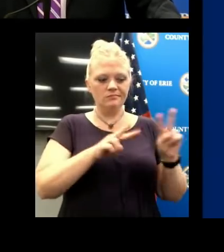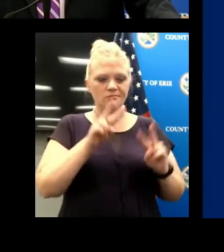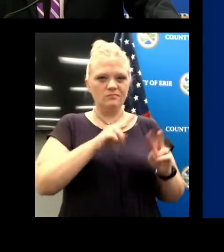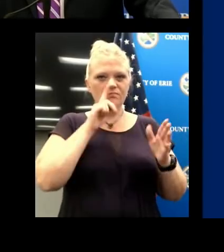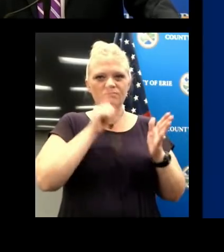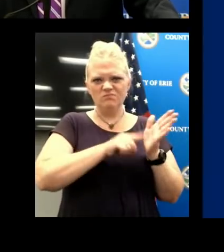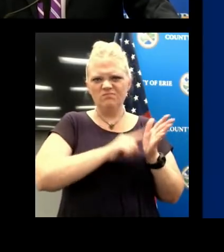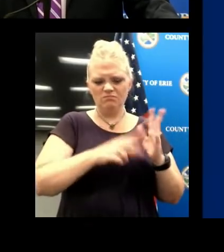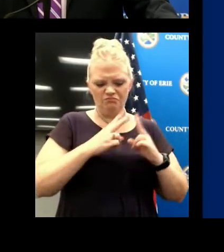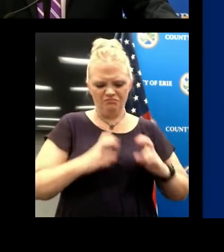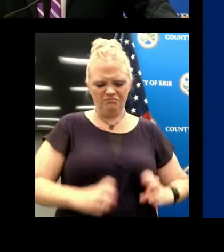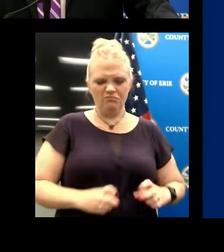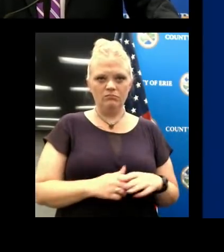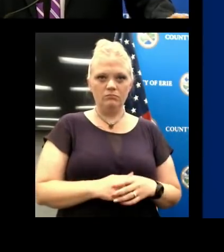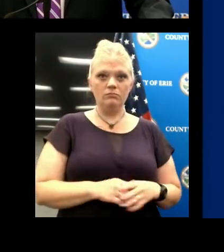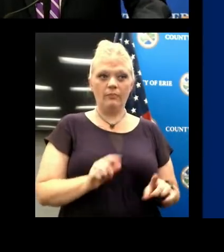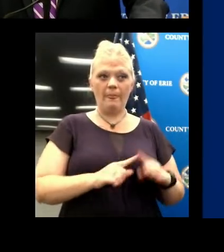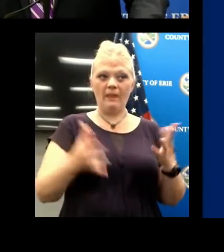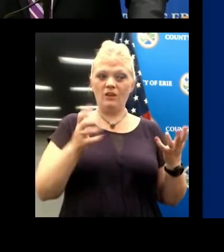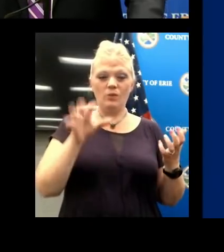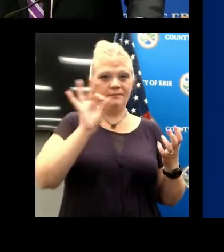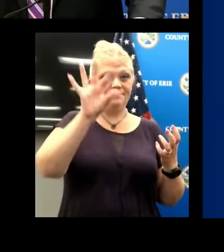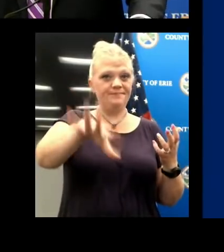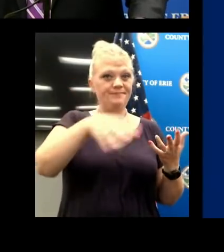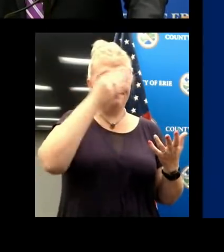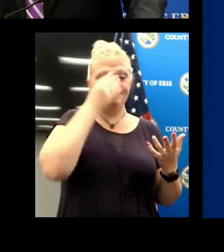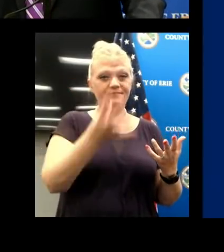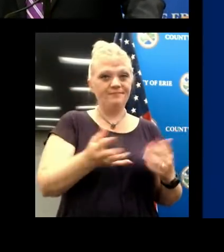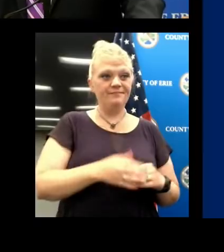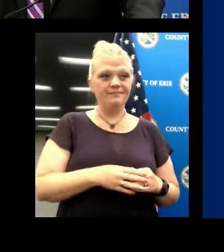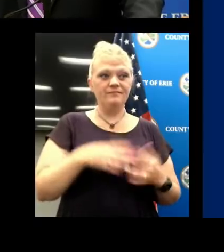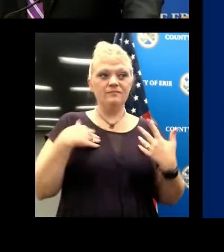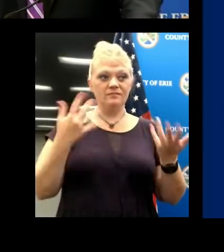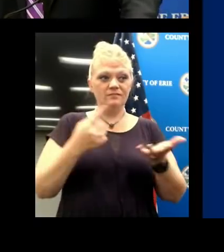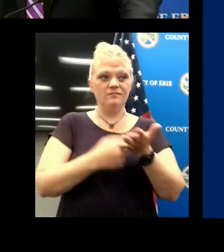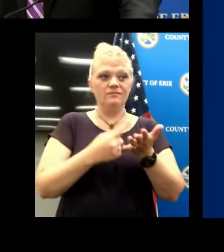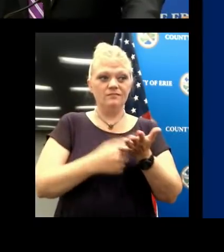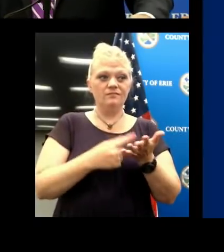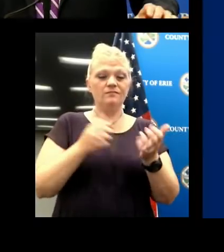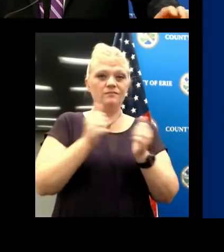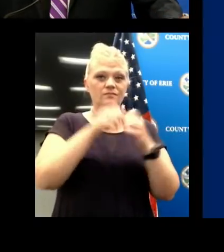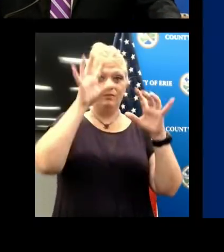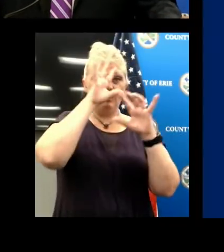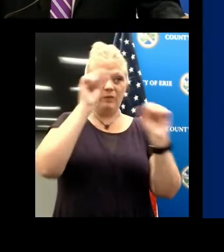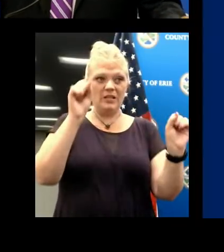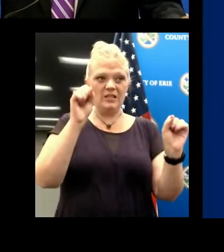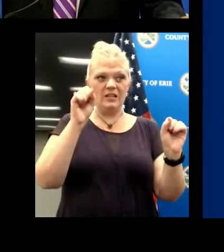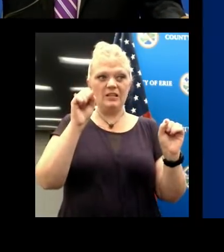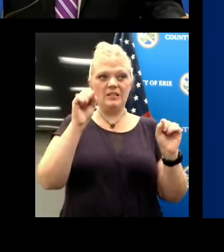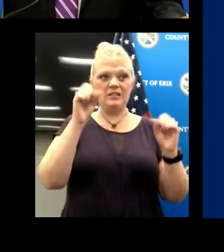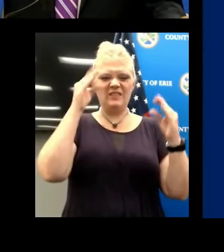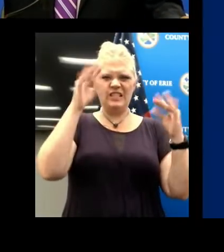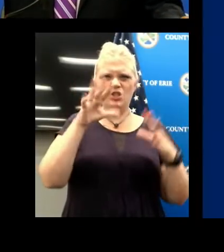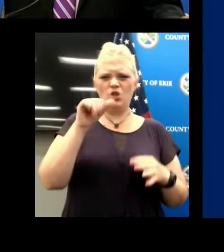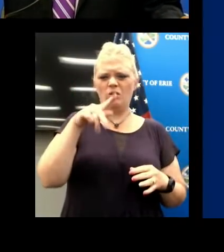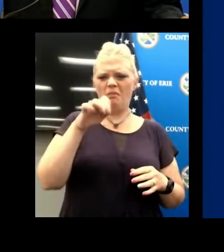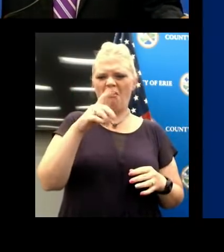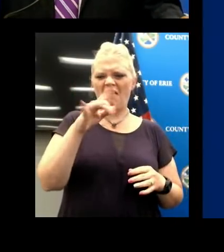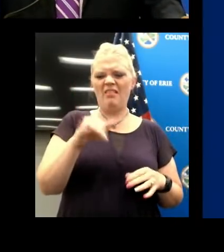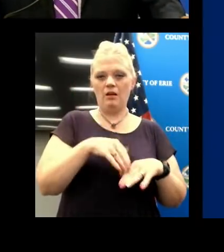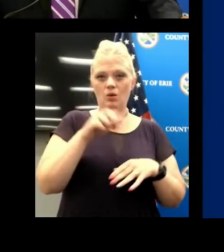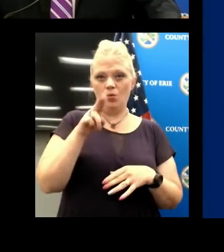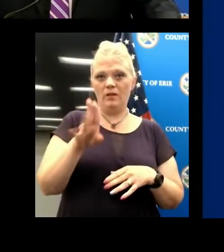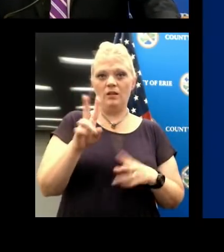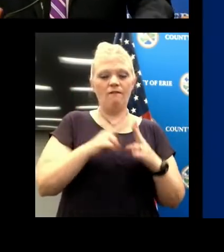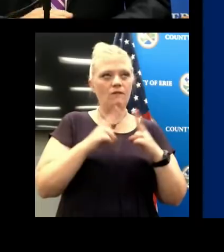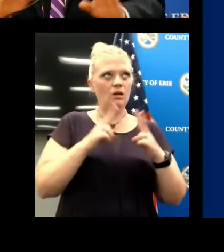health. But we did want to put that out there. I have, as I said, talked to President Satish Tripathi of UB. He is very concerned, as